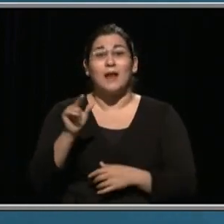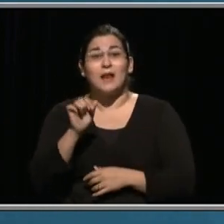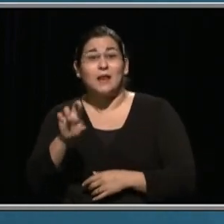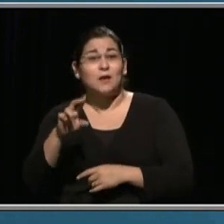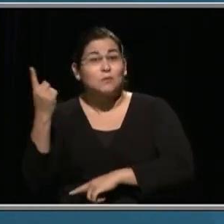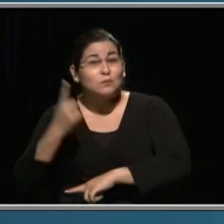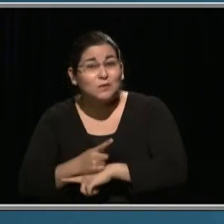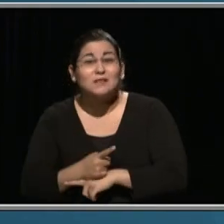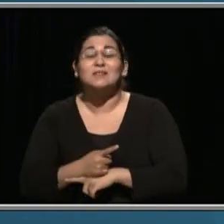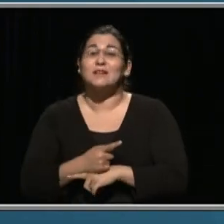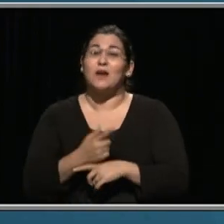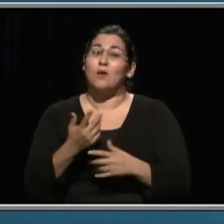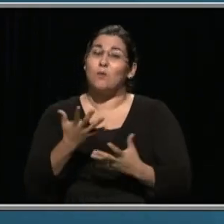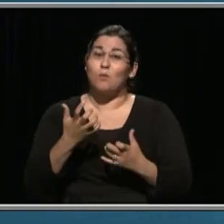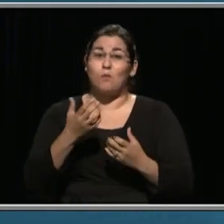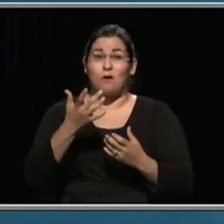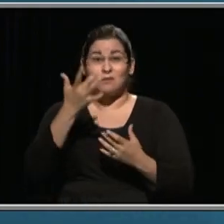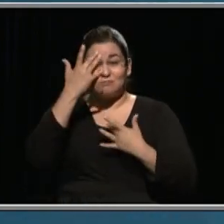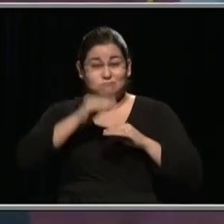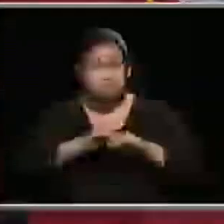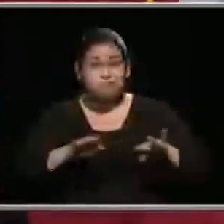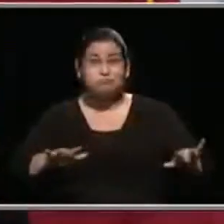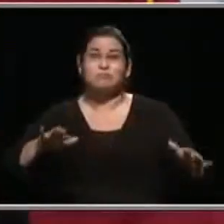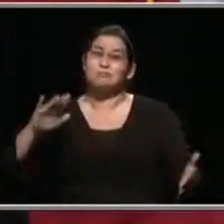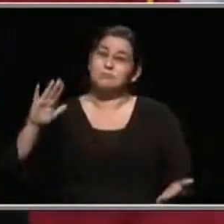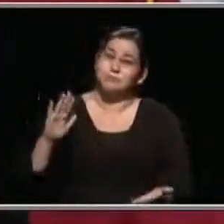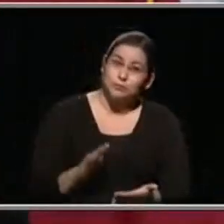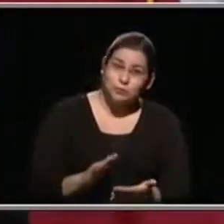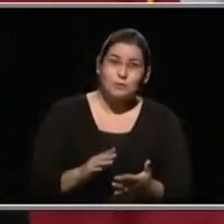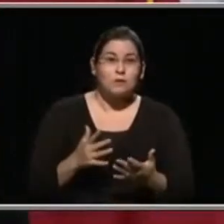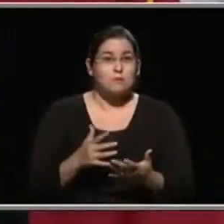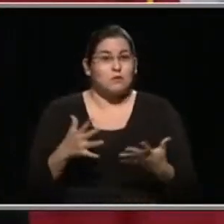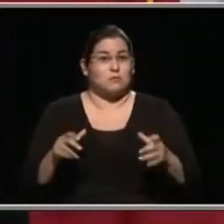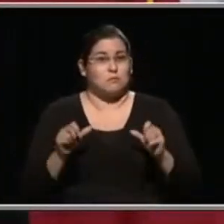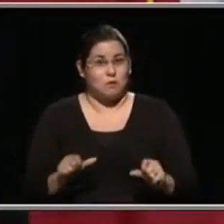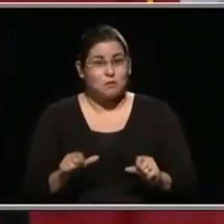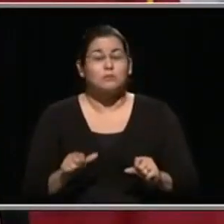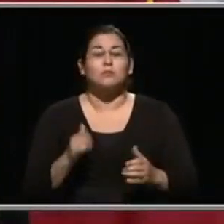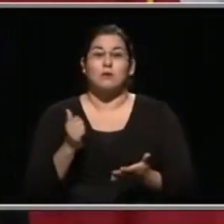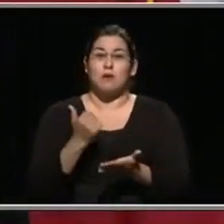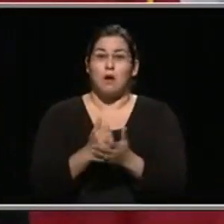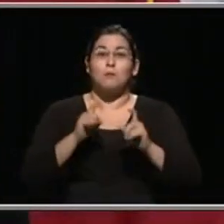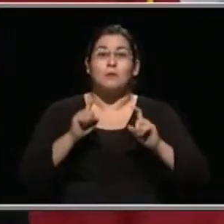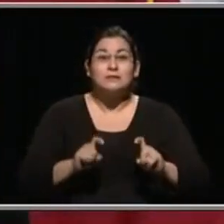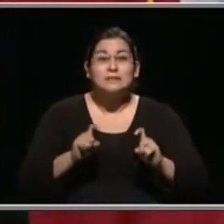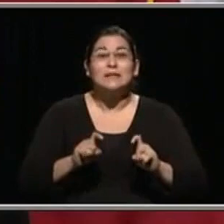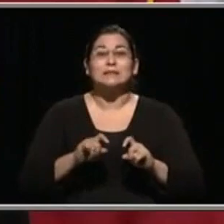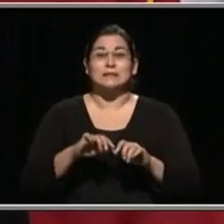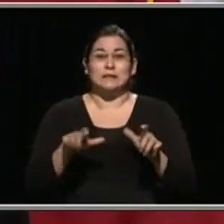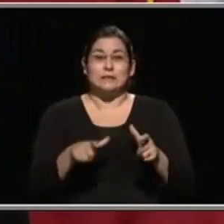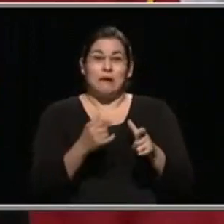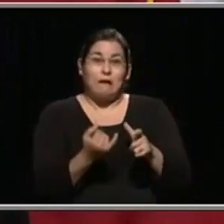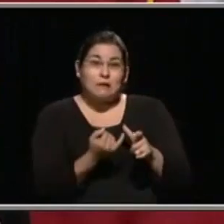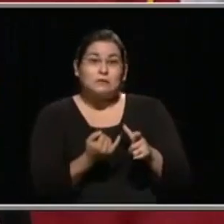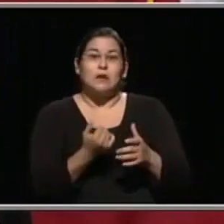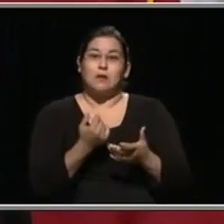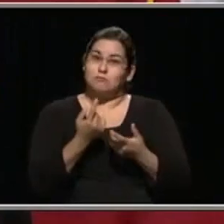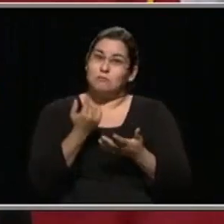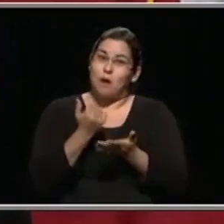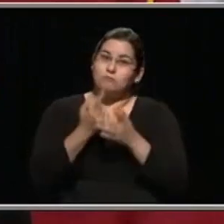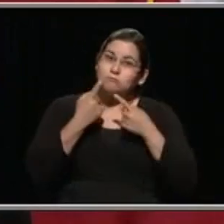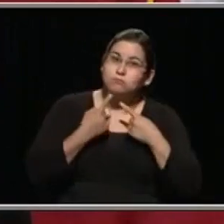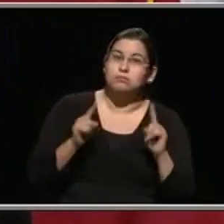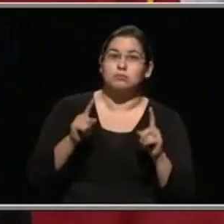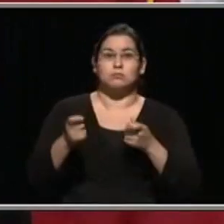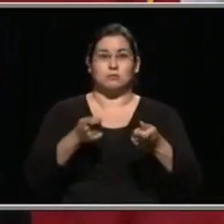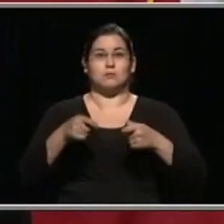we get transmission down as low as we possibly can. That allows the testing and tracing and isolation to really be effective and for us to get a handle on